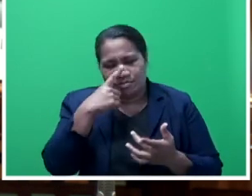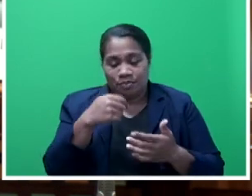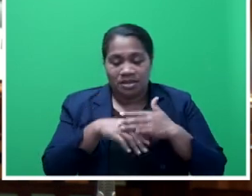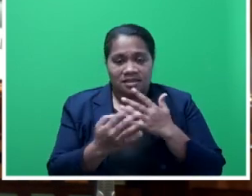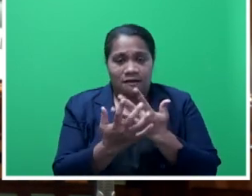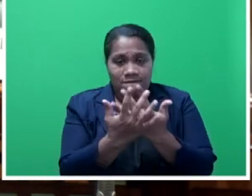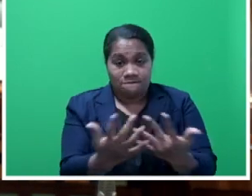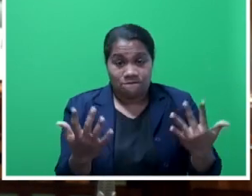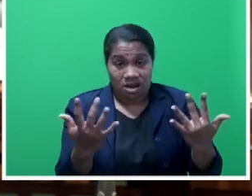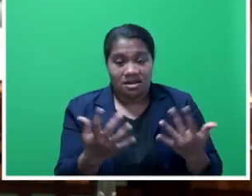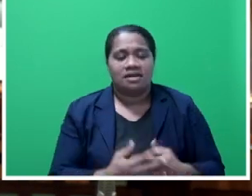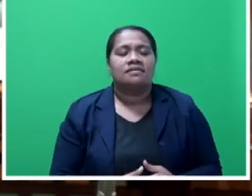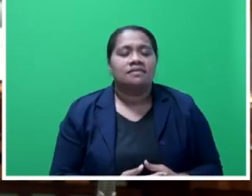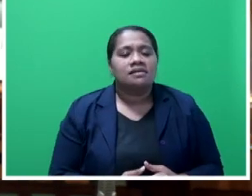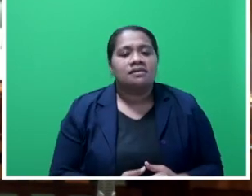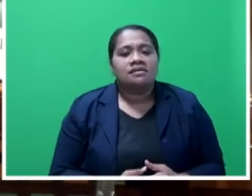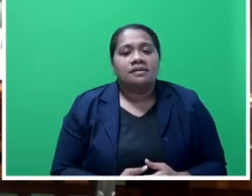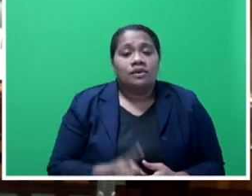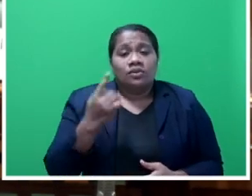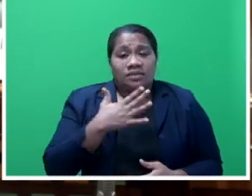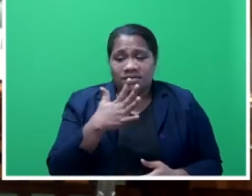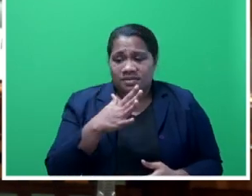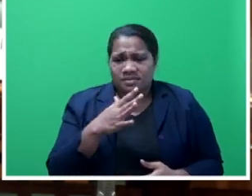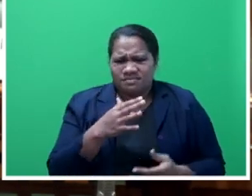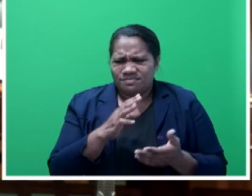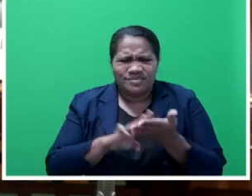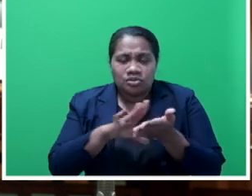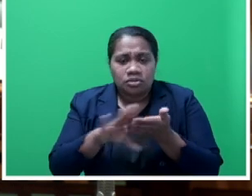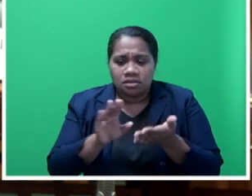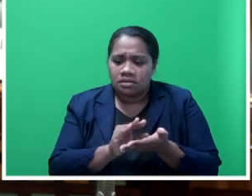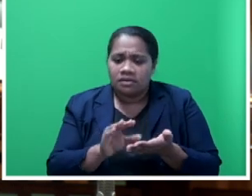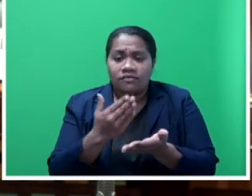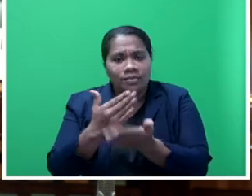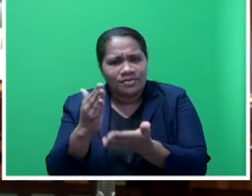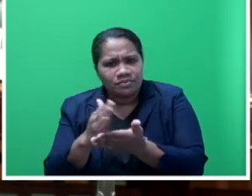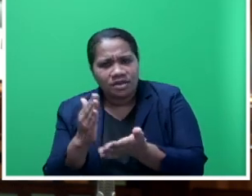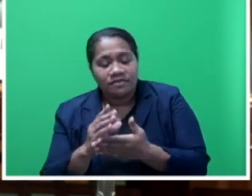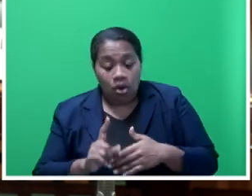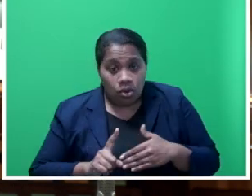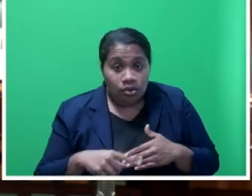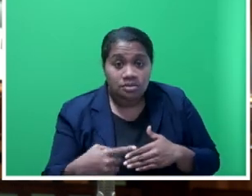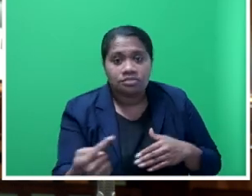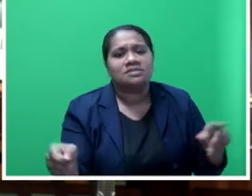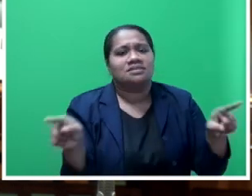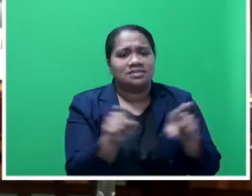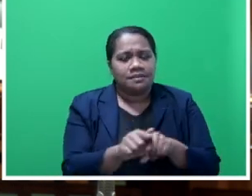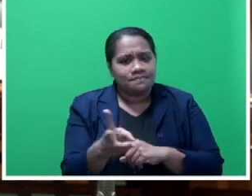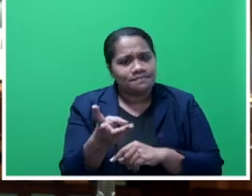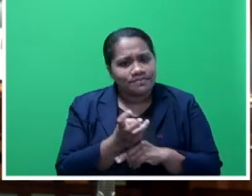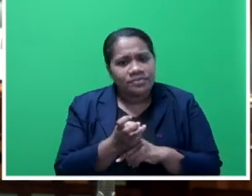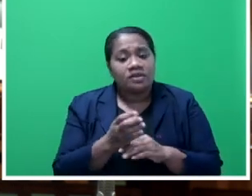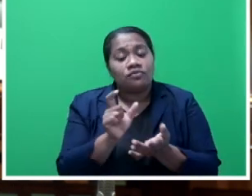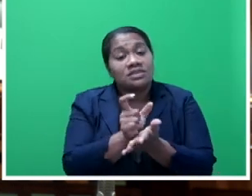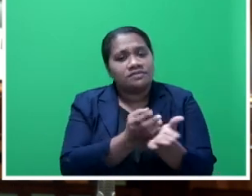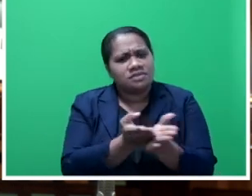$150 million has been released by FNPF on its own, Mr. Speaker, sir. Continuation of the same salary rates for civil servants,